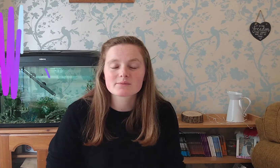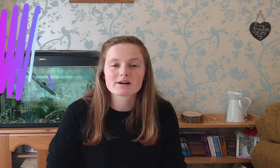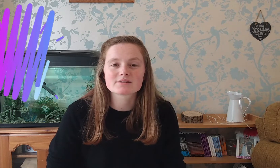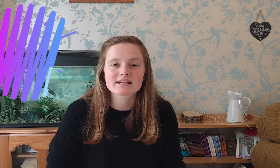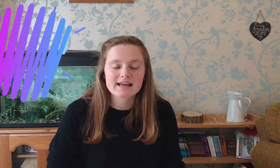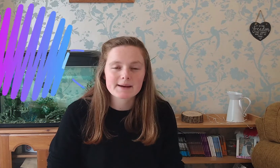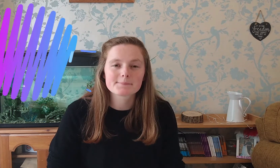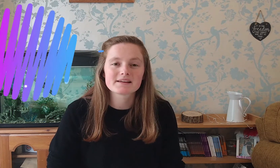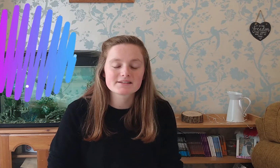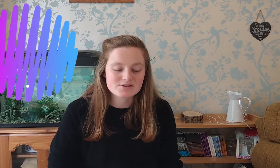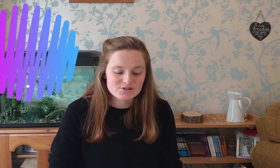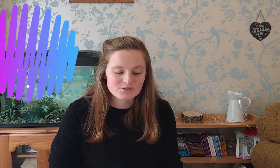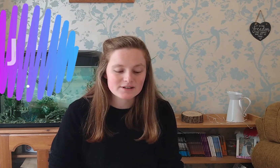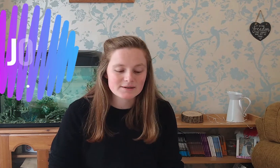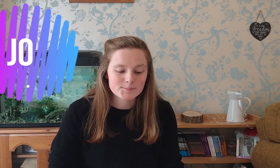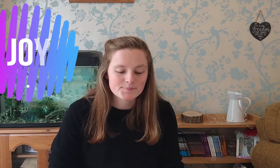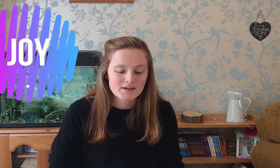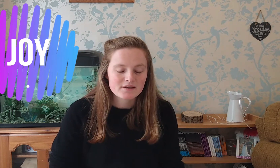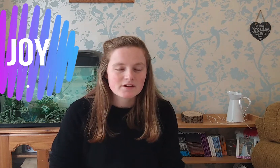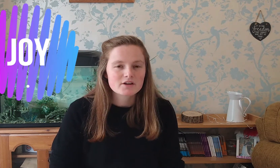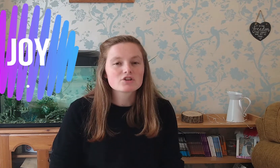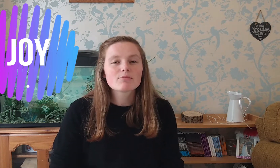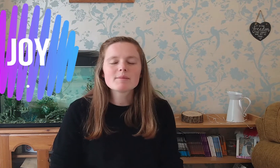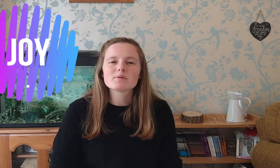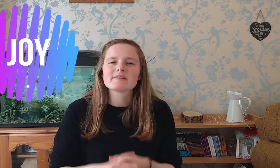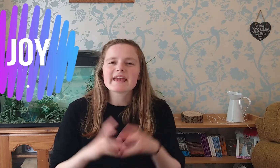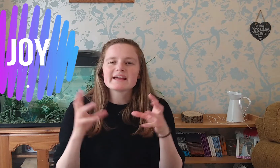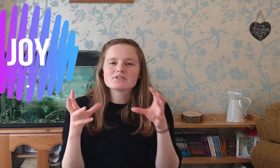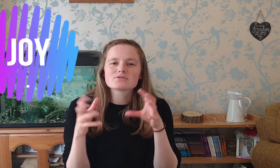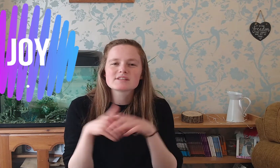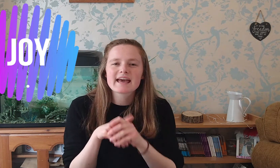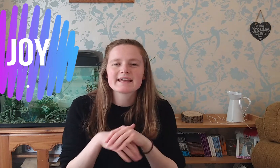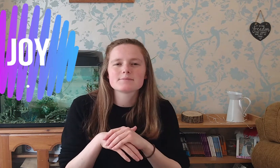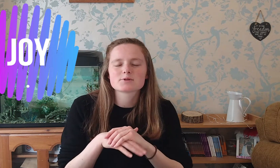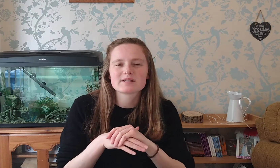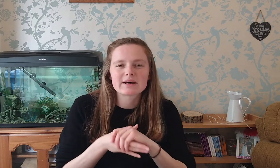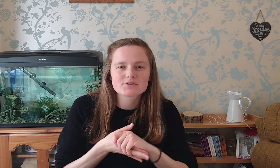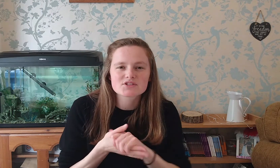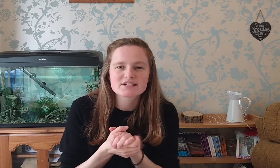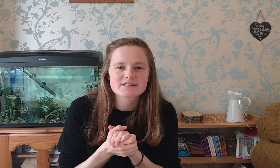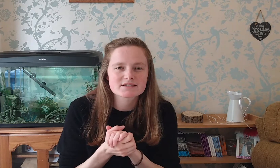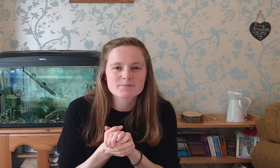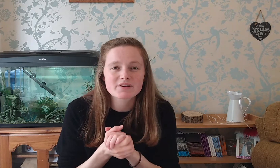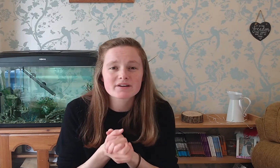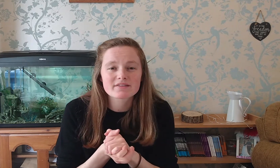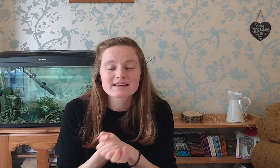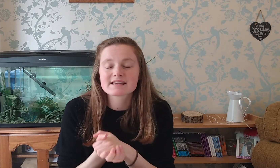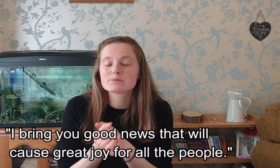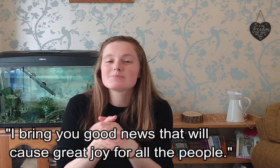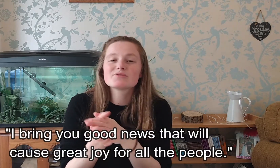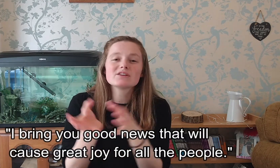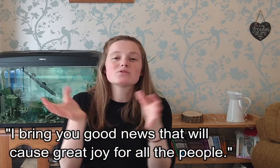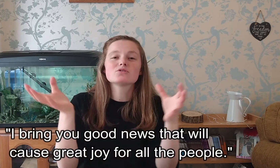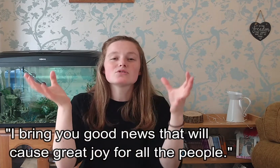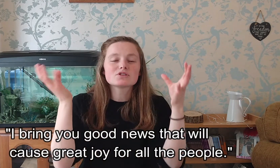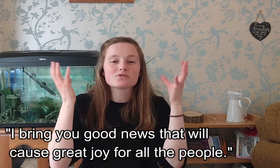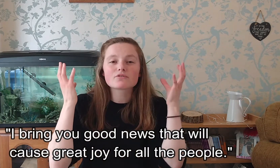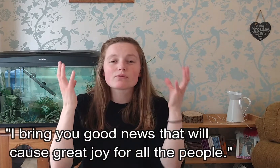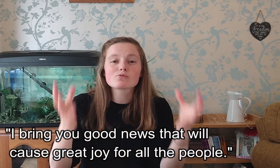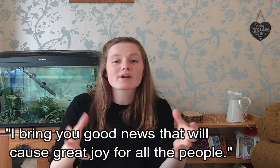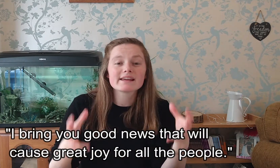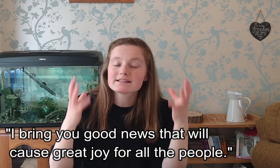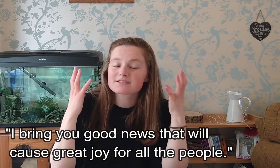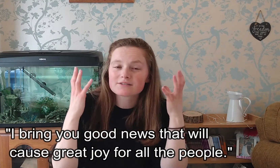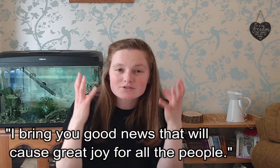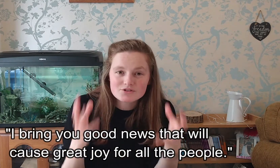now that Jesus had come into the world, it can mean joy. Can you remember when the angels came to announce Jesus' birth? They said, "We bring you good news